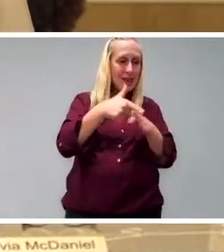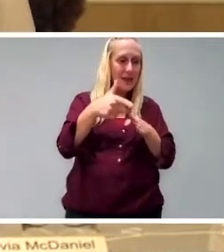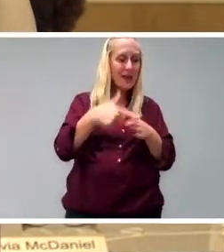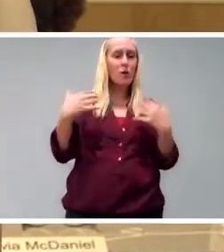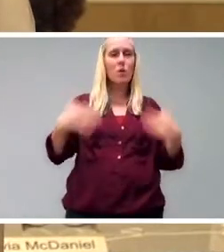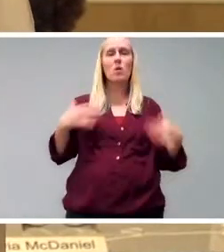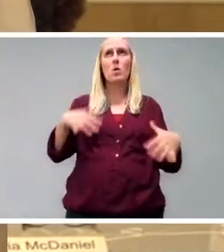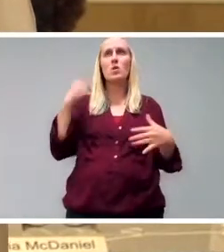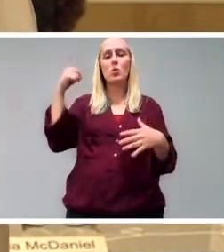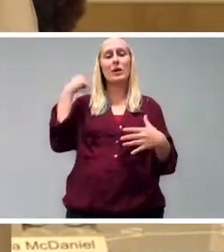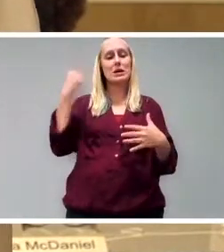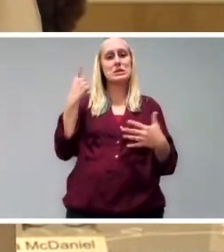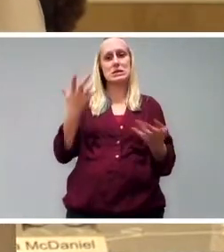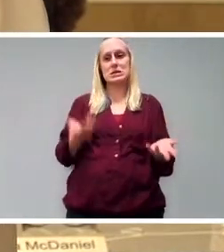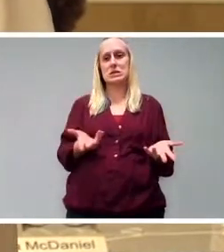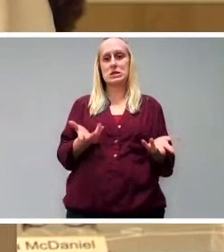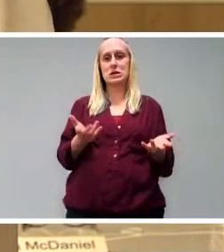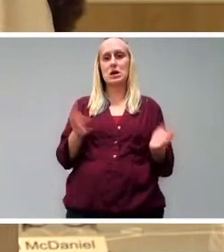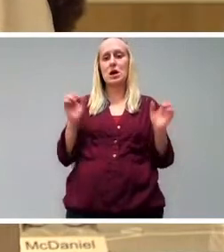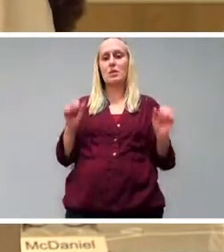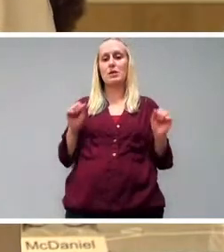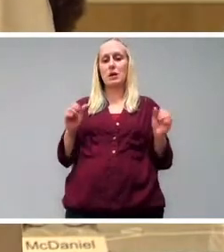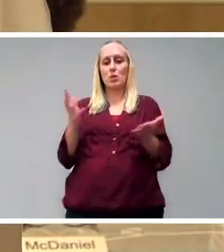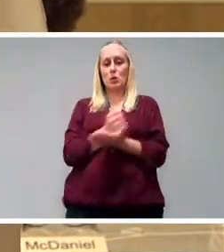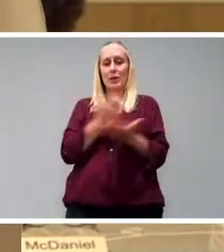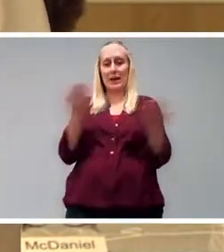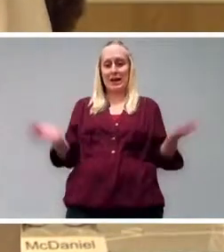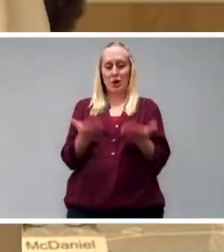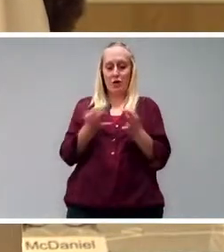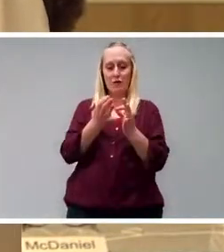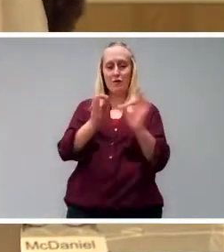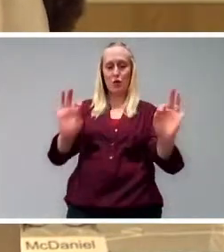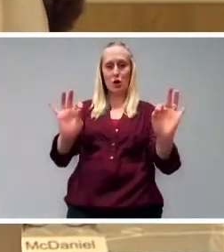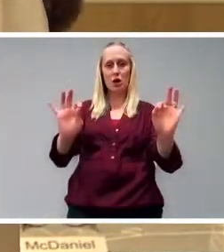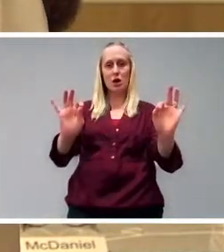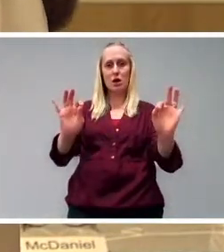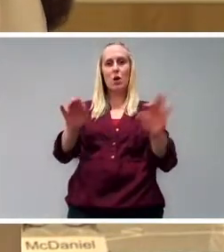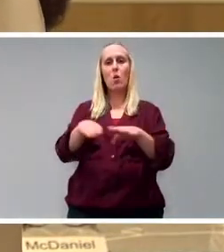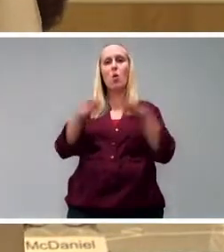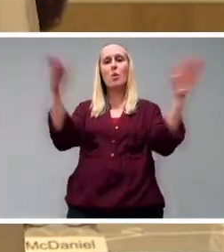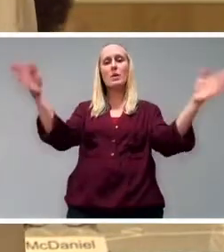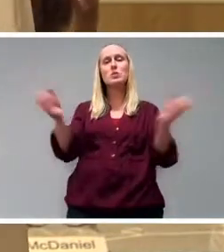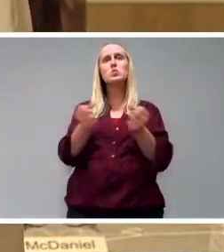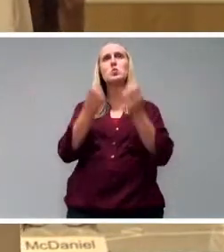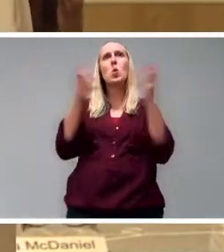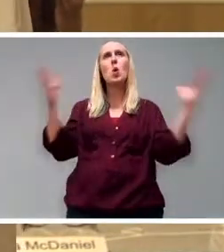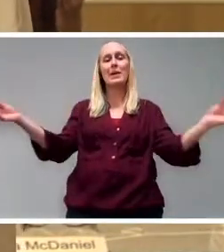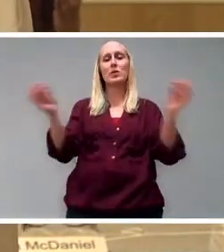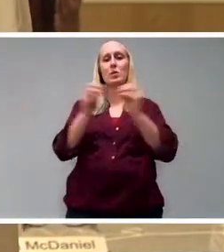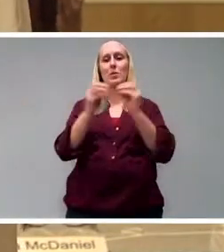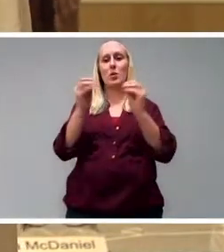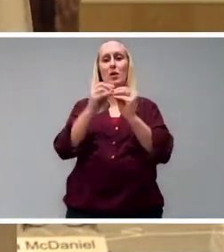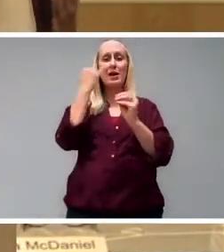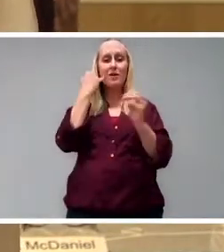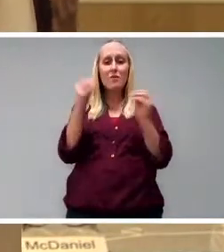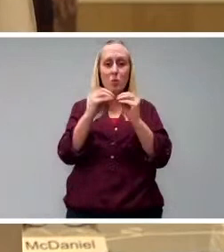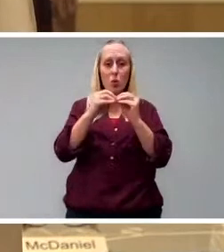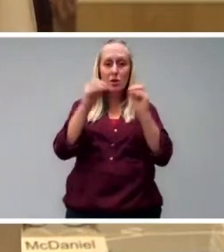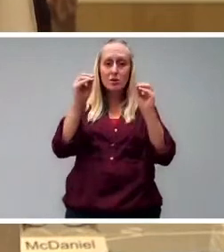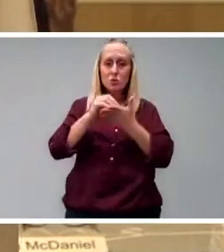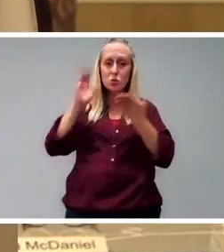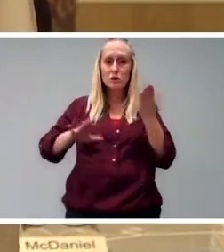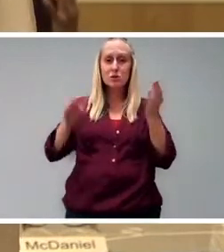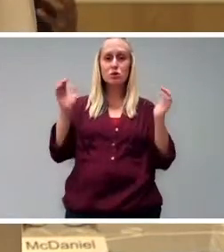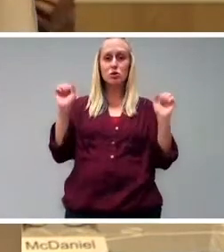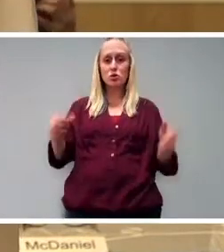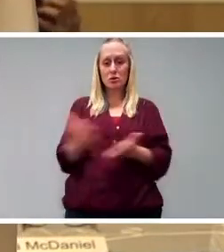crazy. And being able to get it here free, it just opens so much opportunities. If more students can get that, that'd be so much more